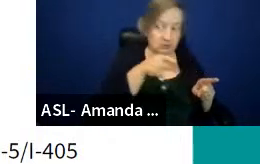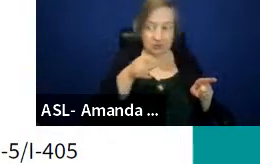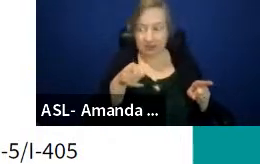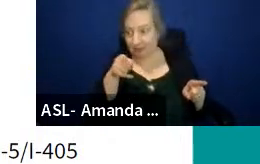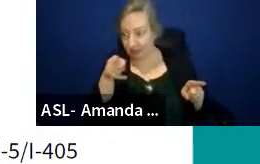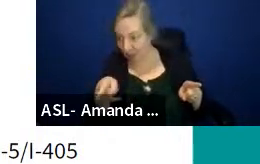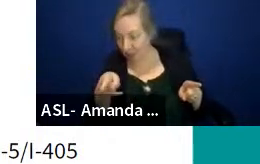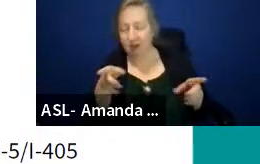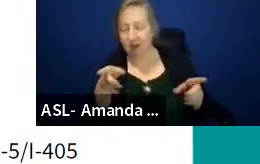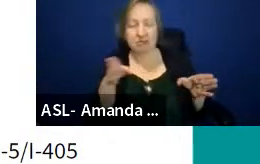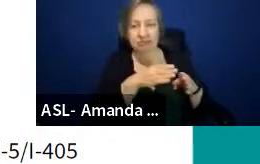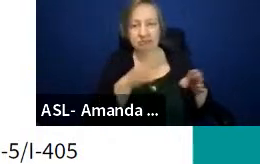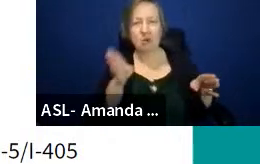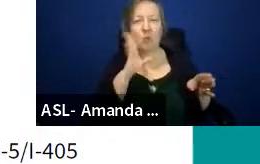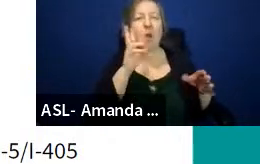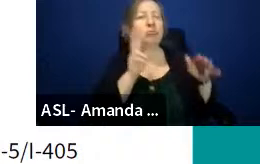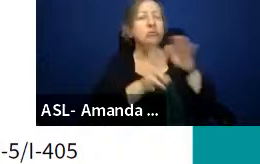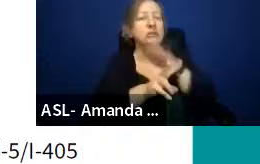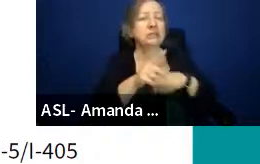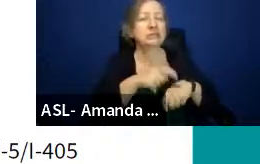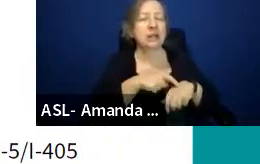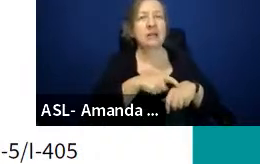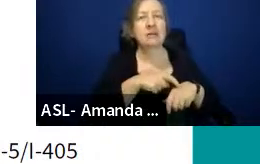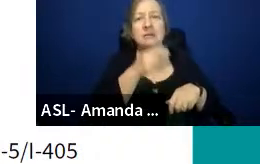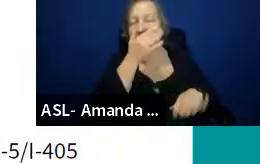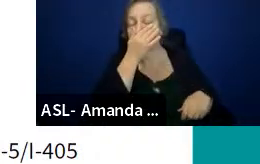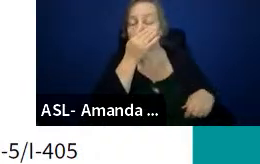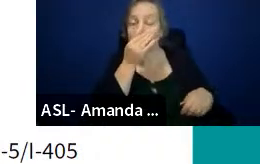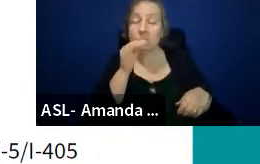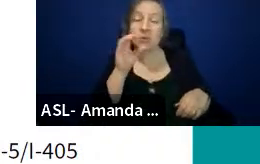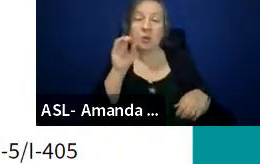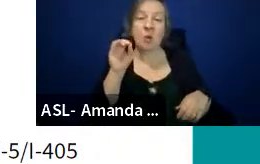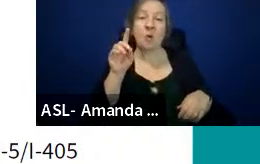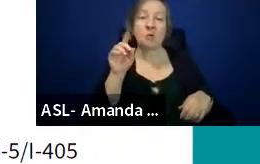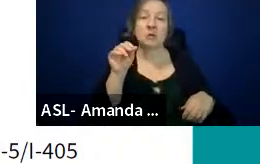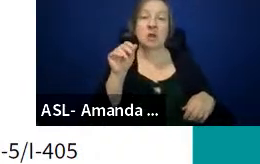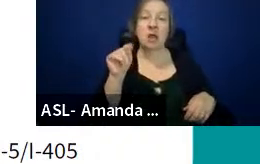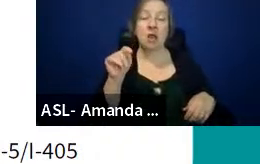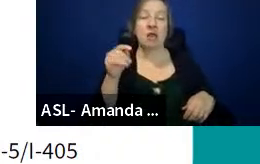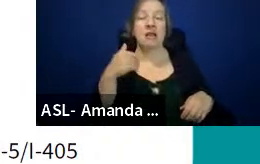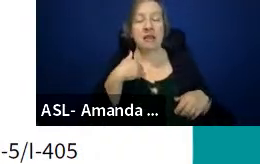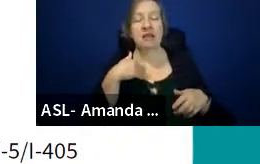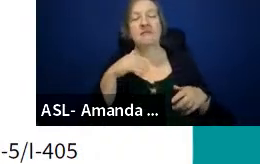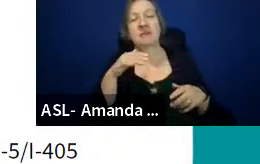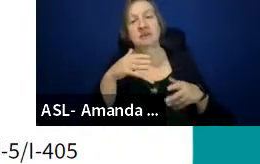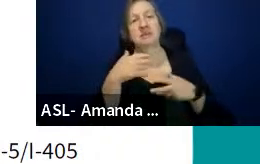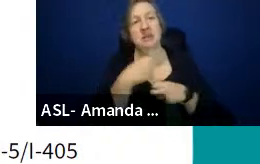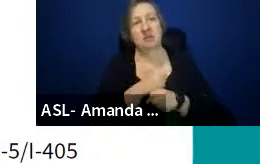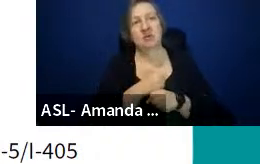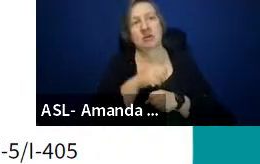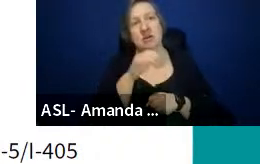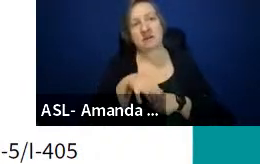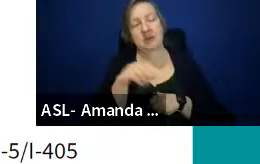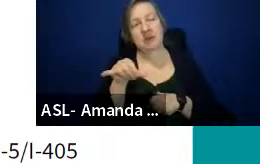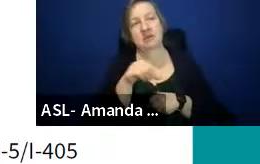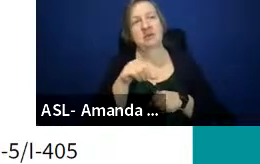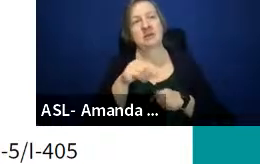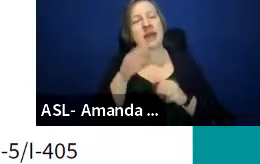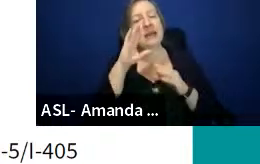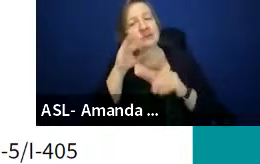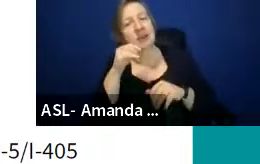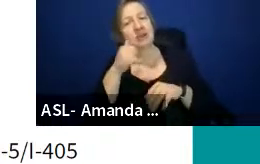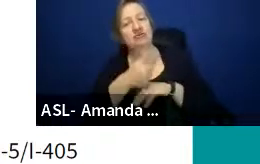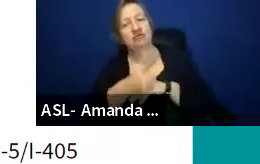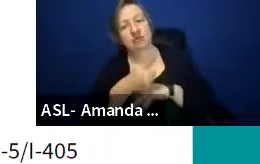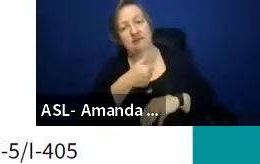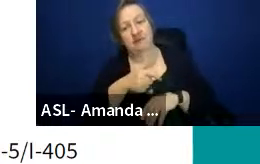it's predicting. So that information is in there. Kind of ODOT does a summary of that, as what you're getting at, Lynn, of what is the expected travel time,